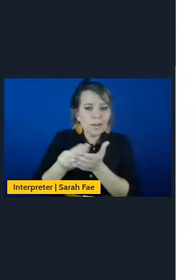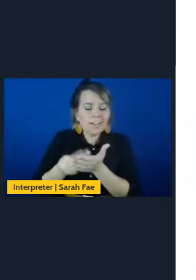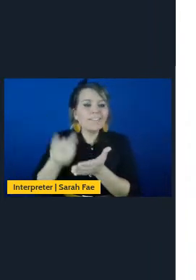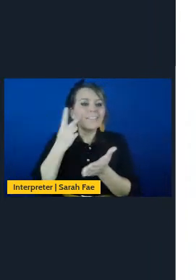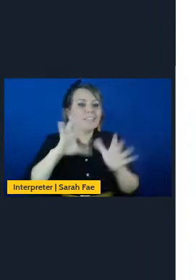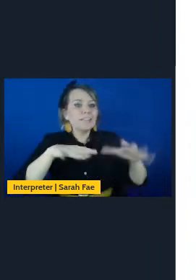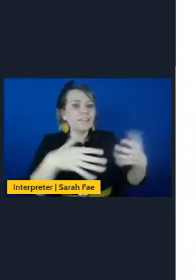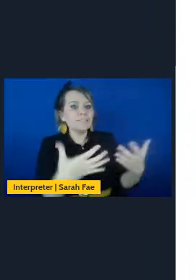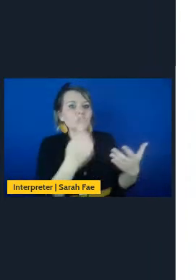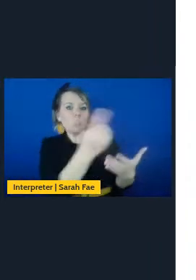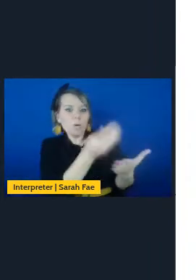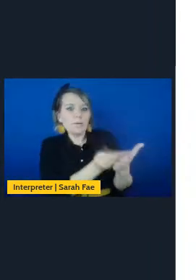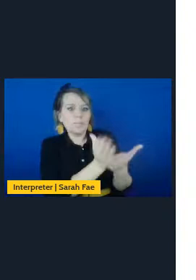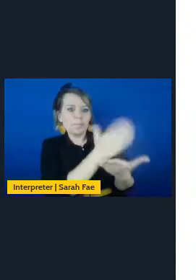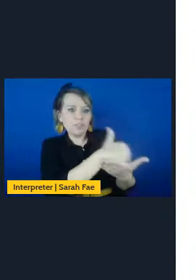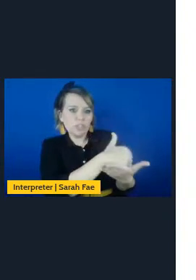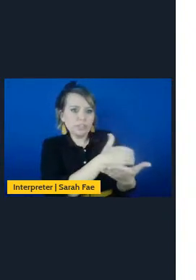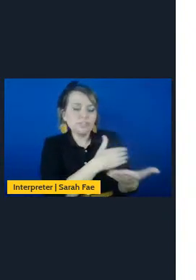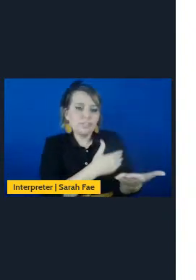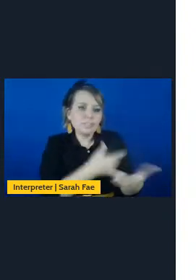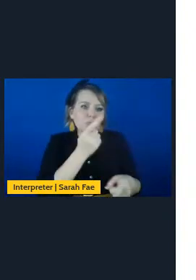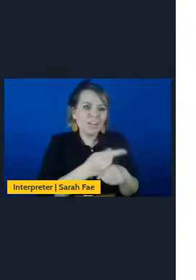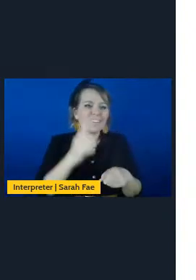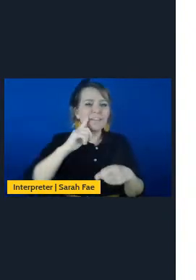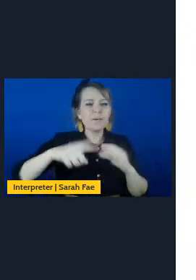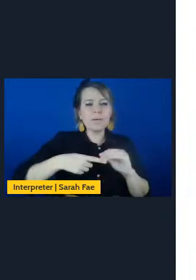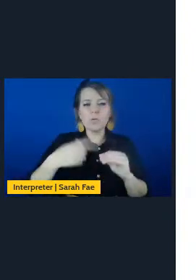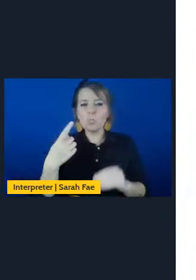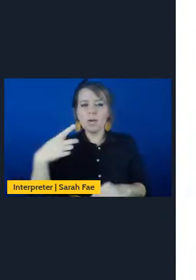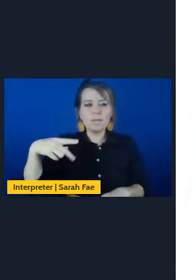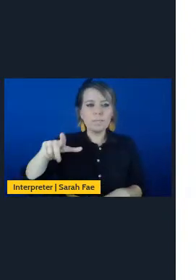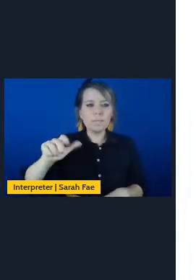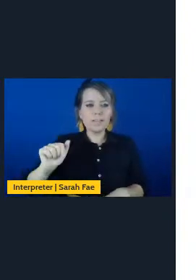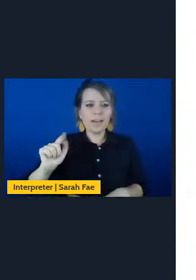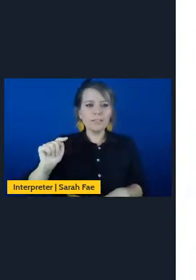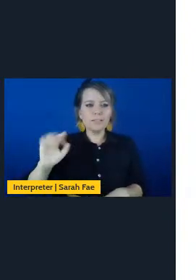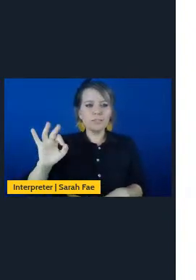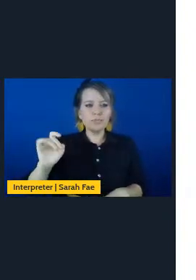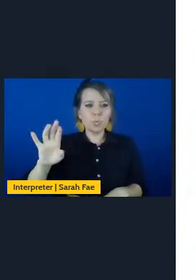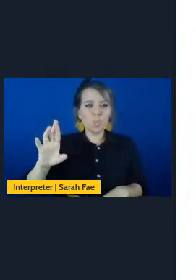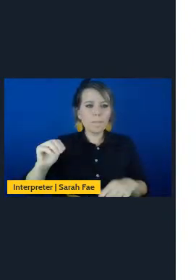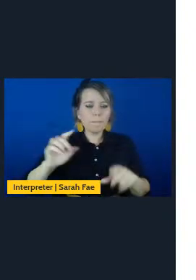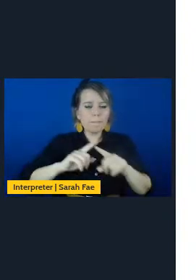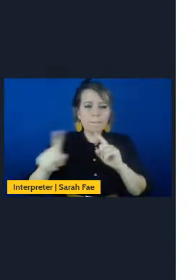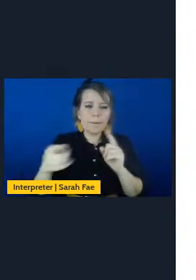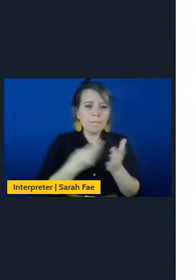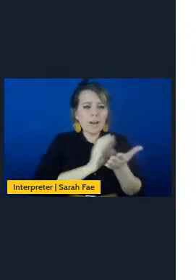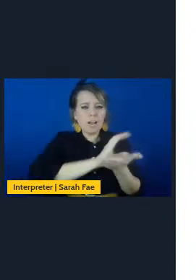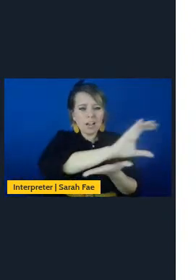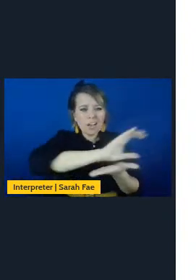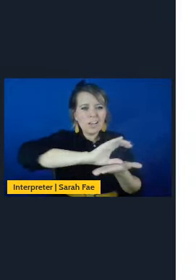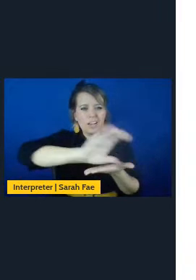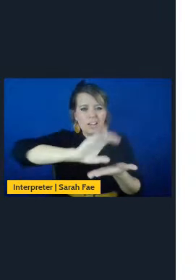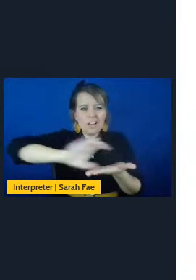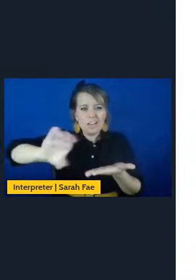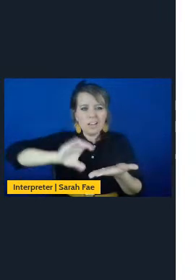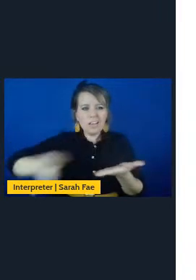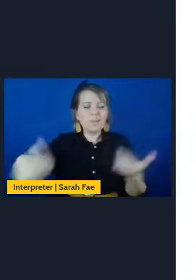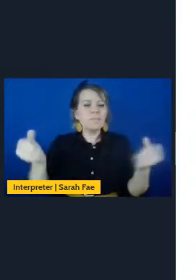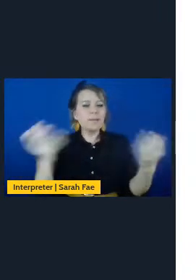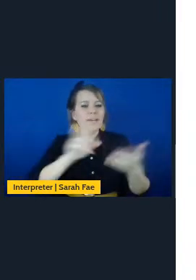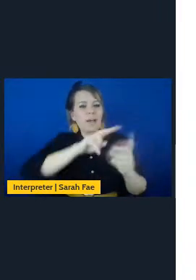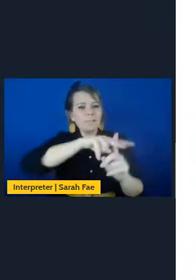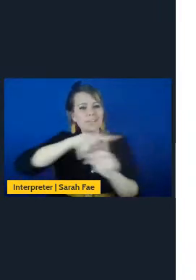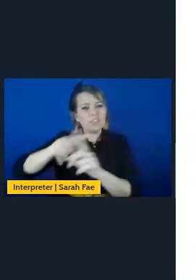And think SaaS platform. You can think about it as an application, but it probably contains multiple applications of those